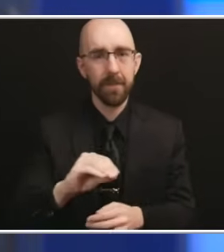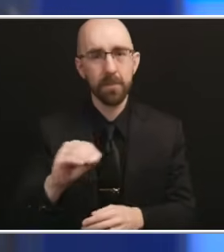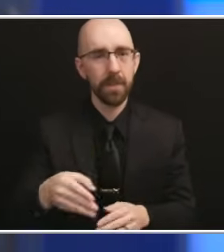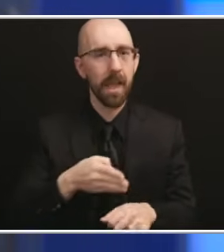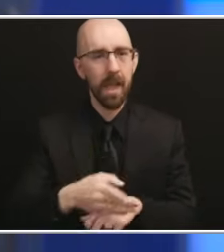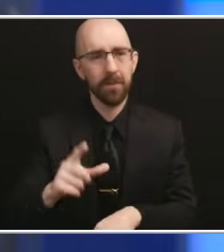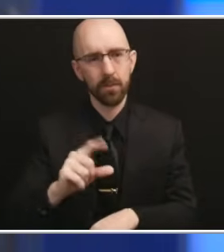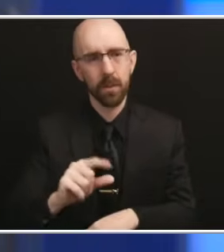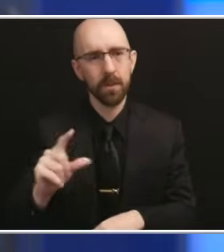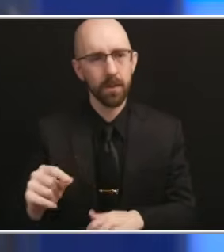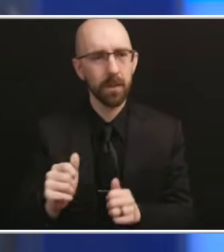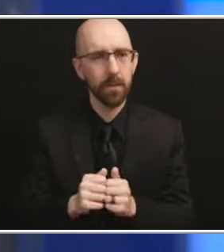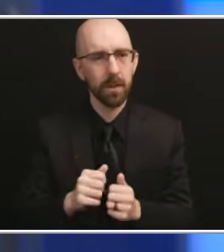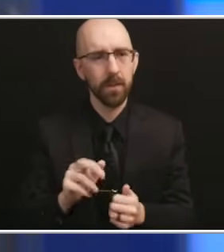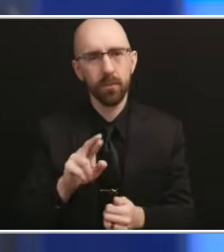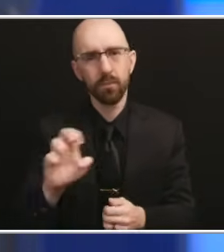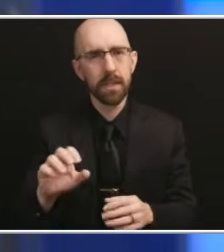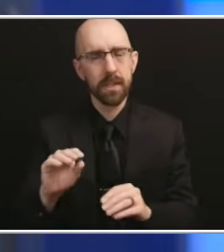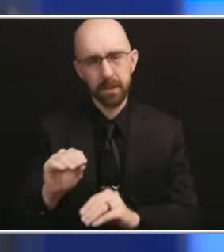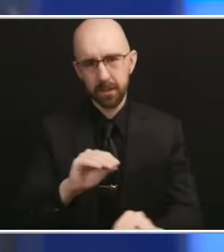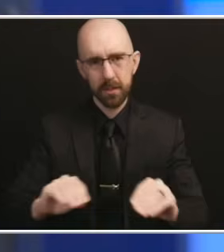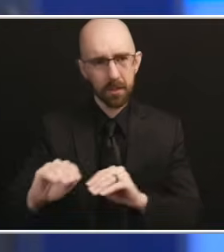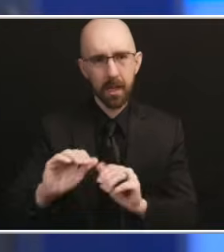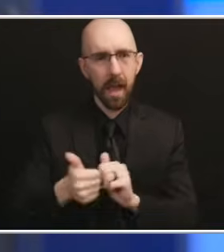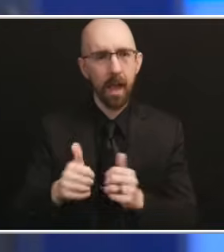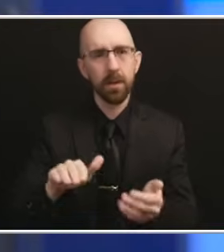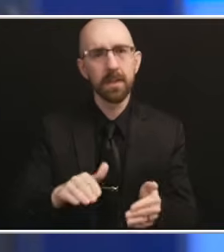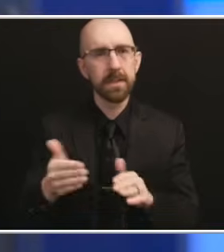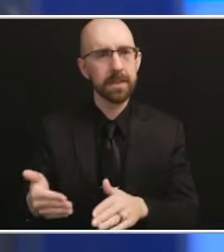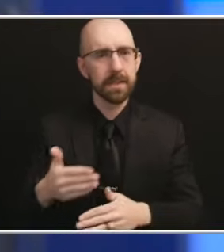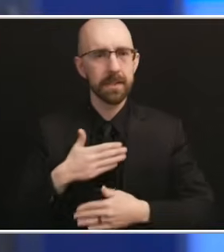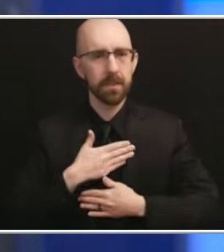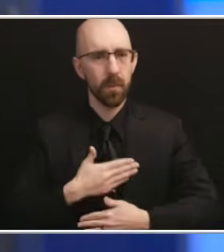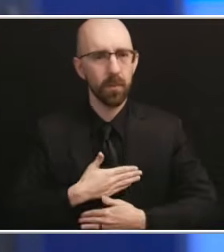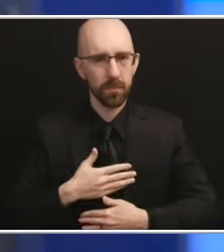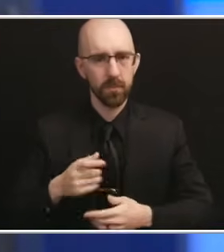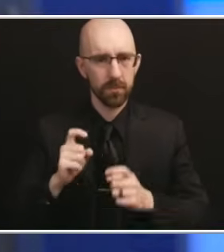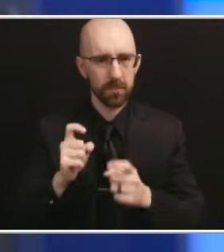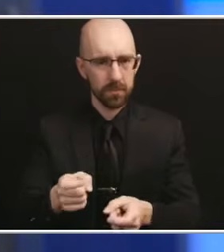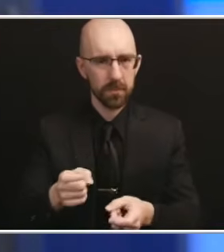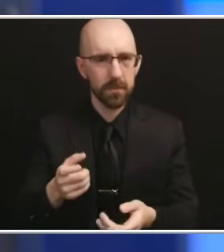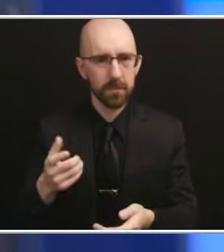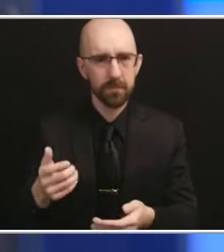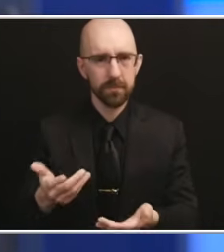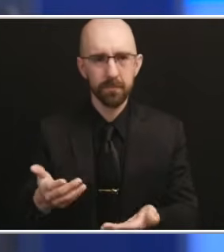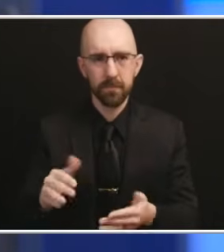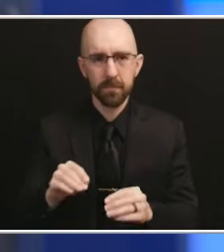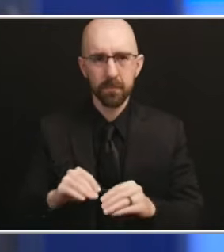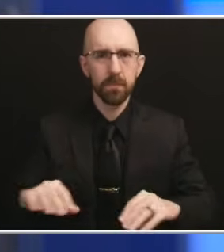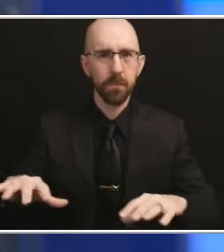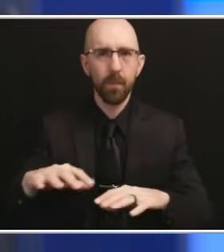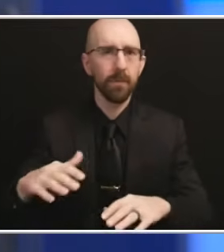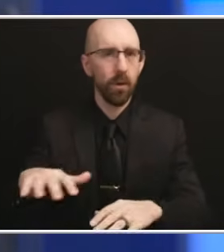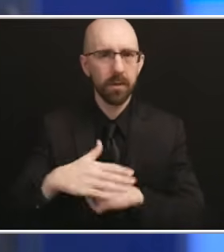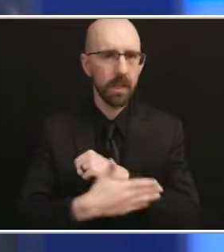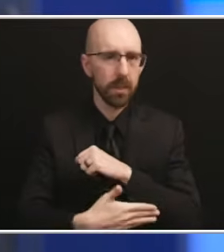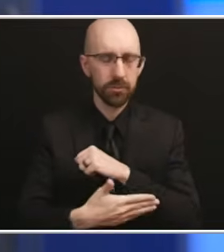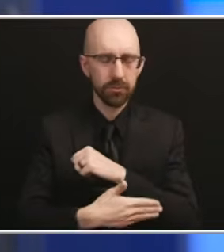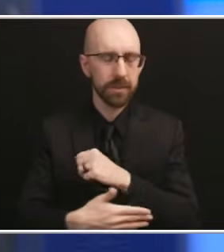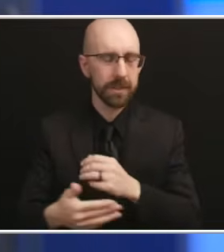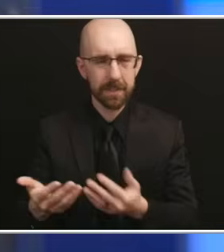kind of the reallocation of how deceased donor organs were moved across the country, and in